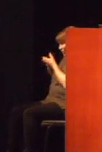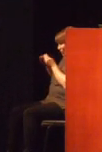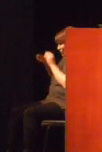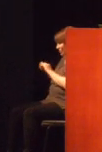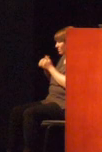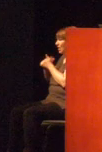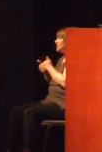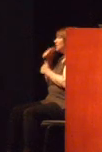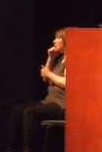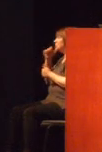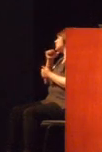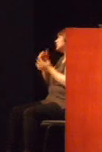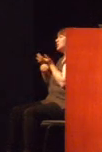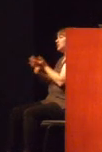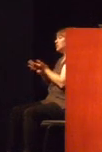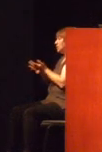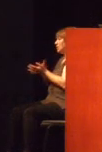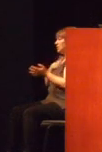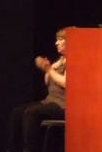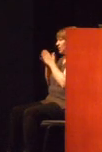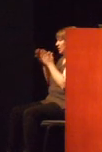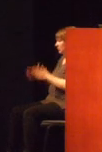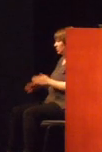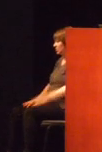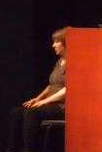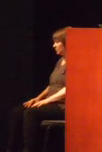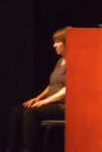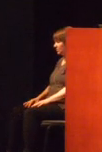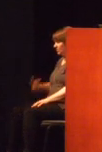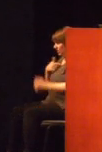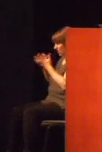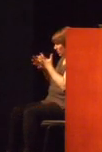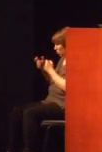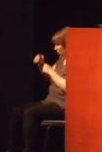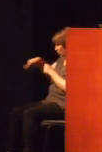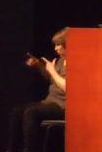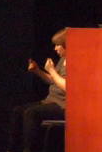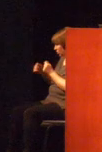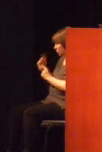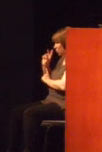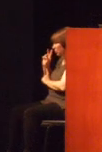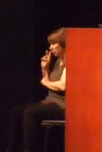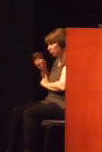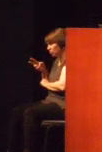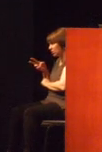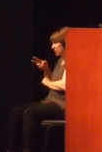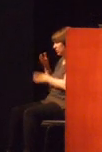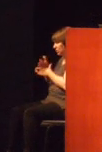was not talked about in my house growing up. What I want you to do is you're going to take 2 minutes to share a